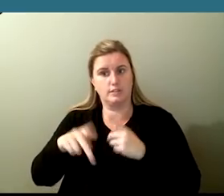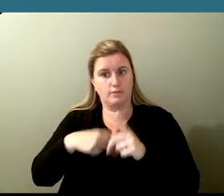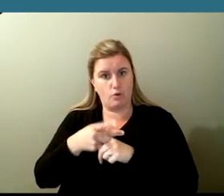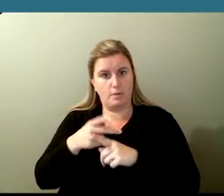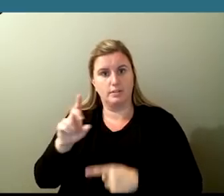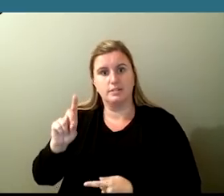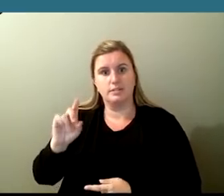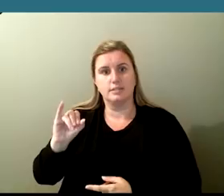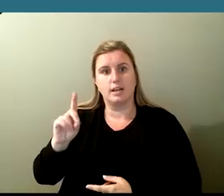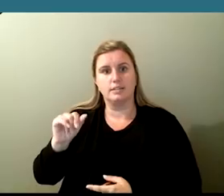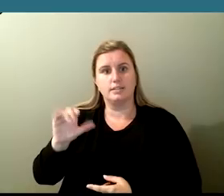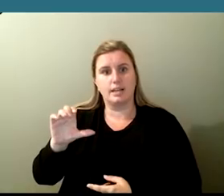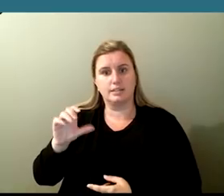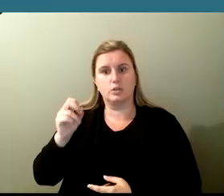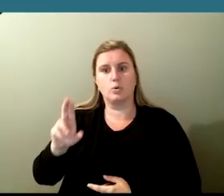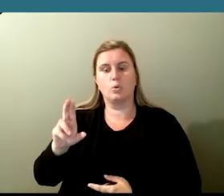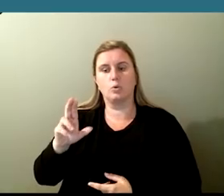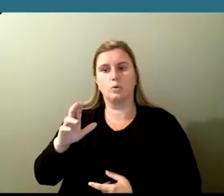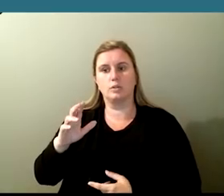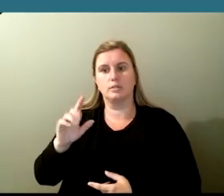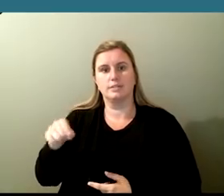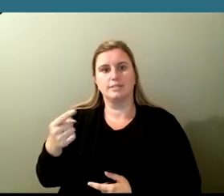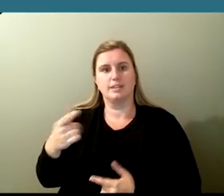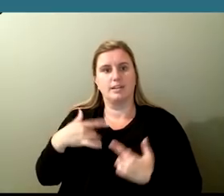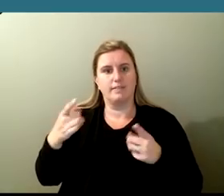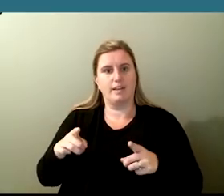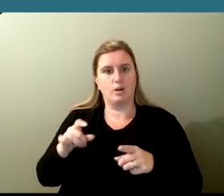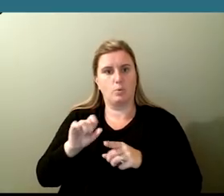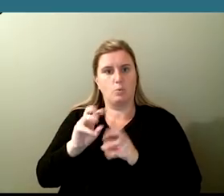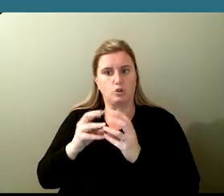didactic, you know, or single event workshops.